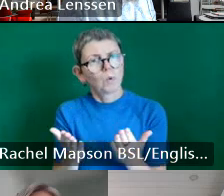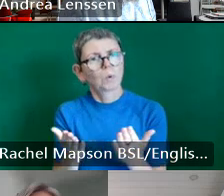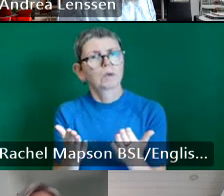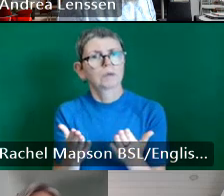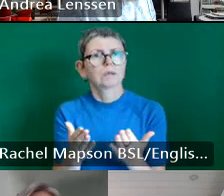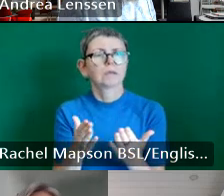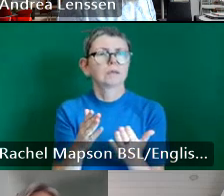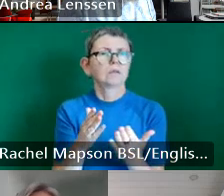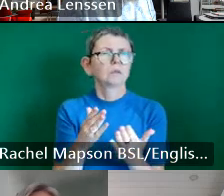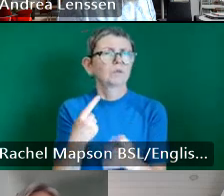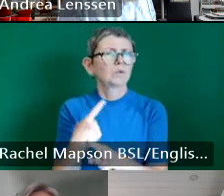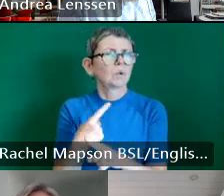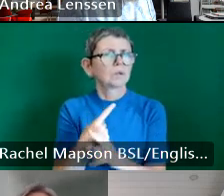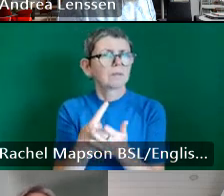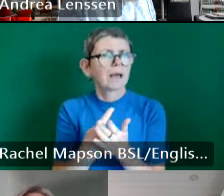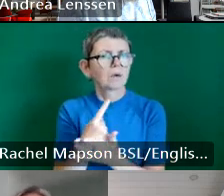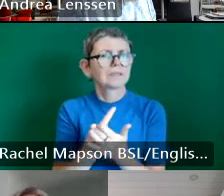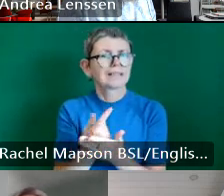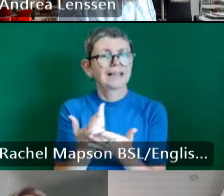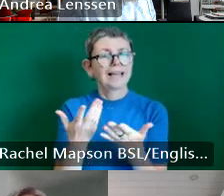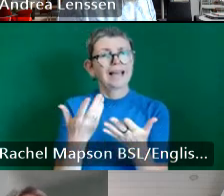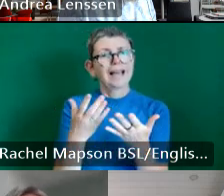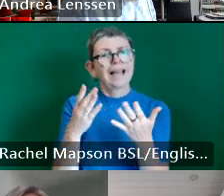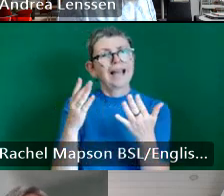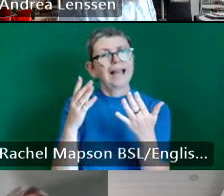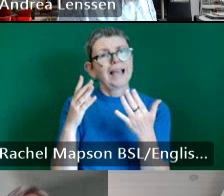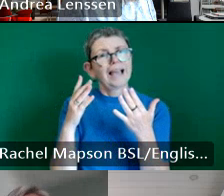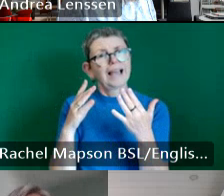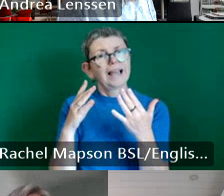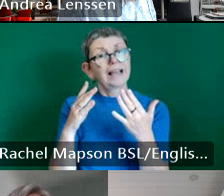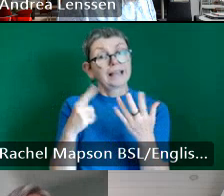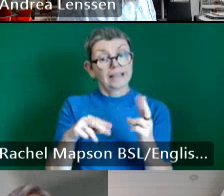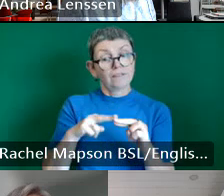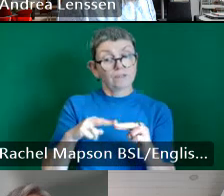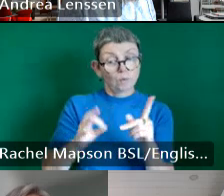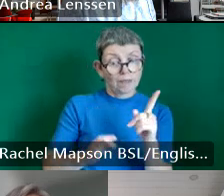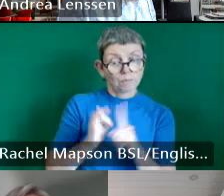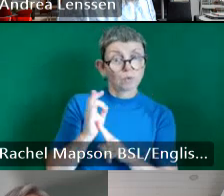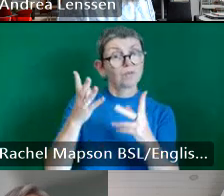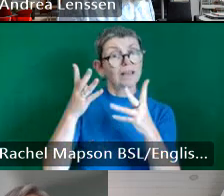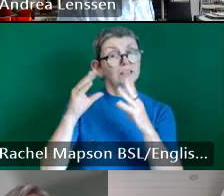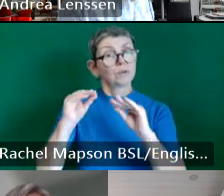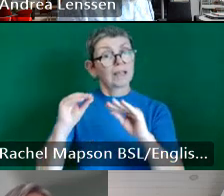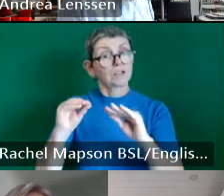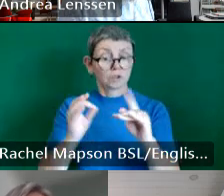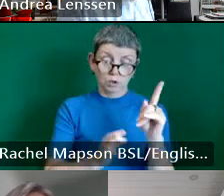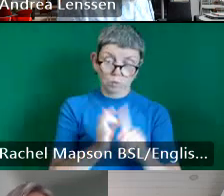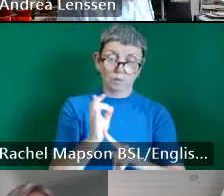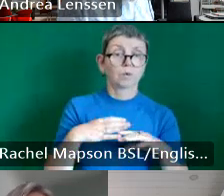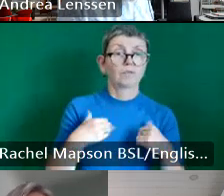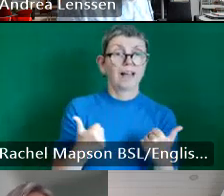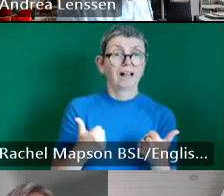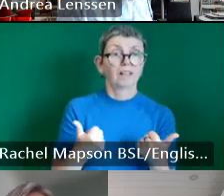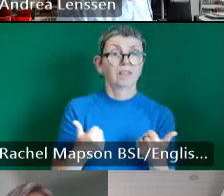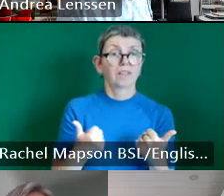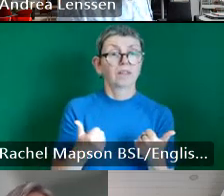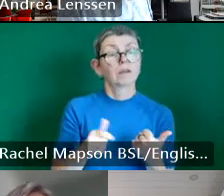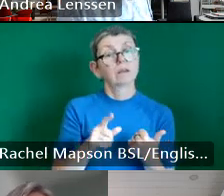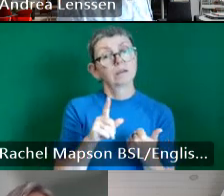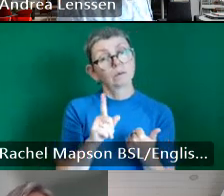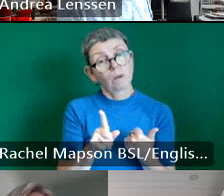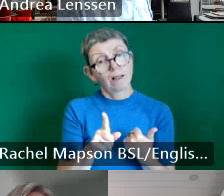that the educational gradient. So as you increase education, you improve your health outcomes. Well, if you look at the data,